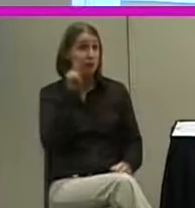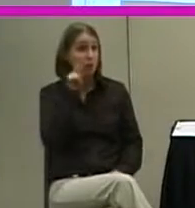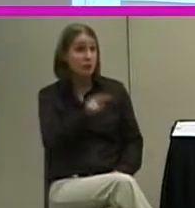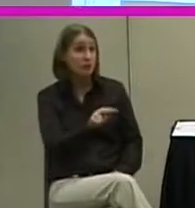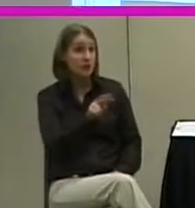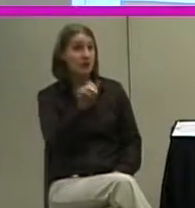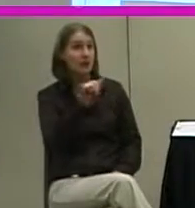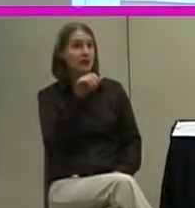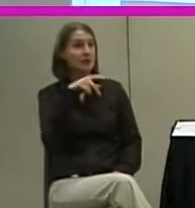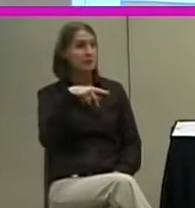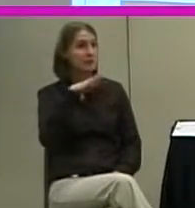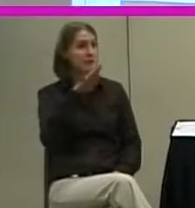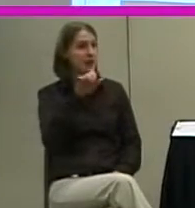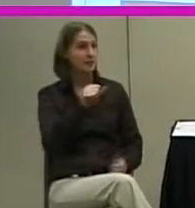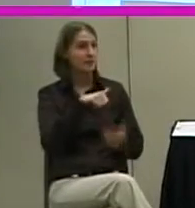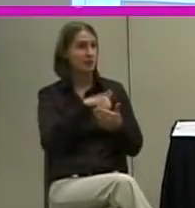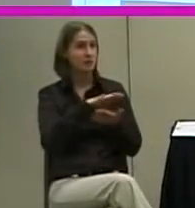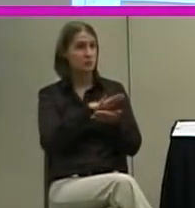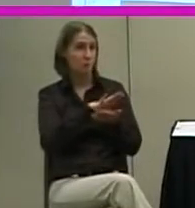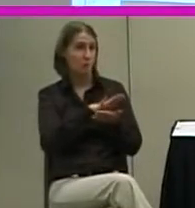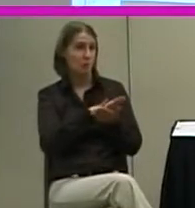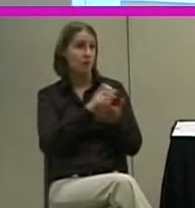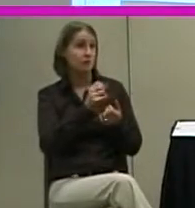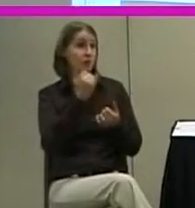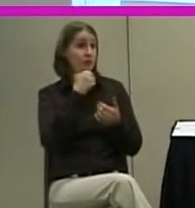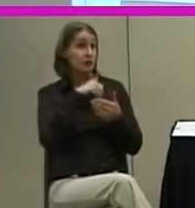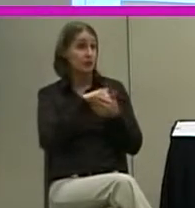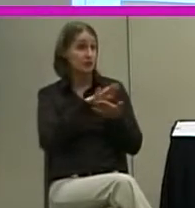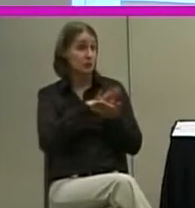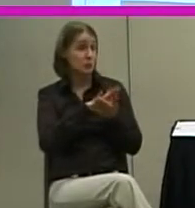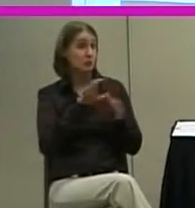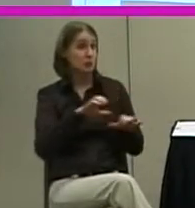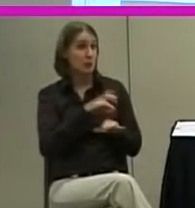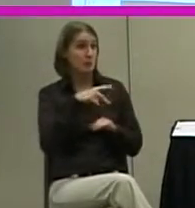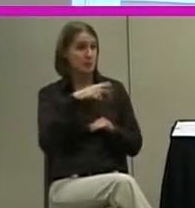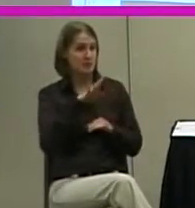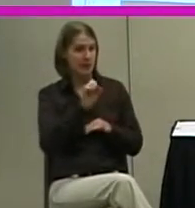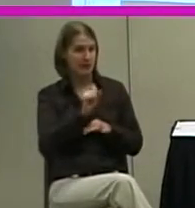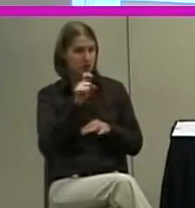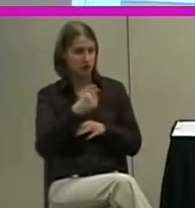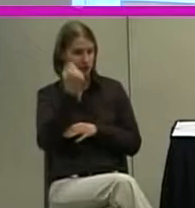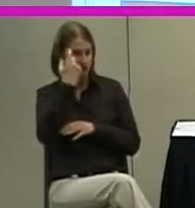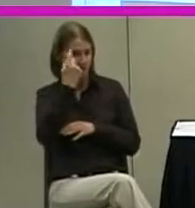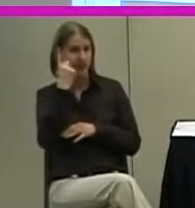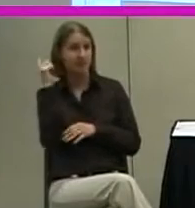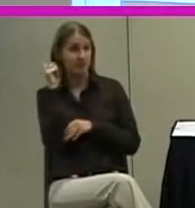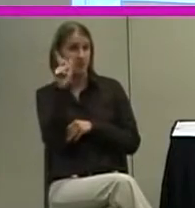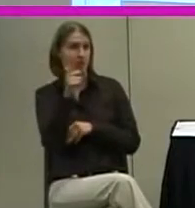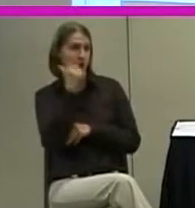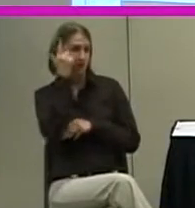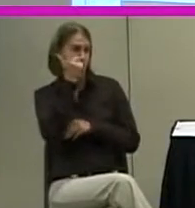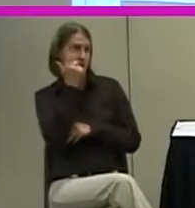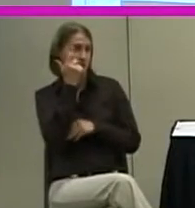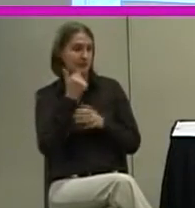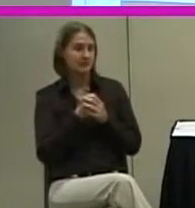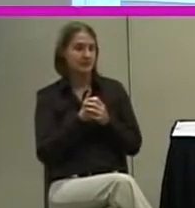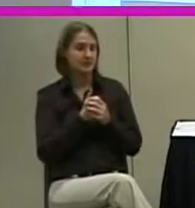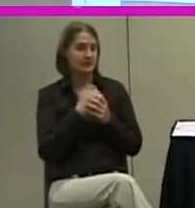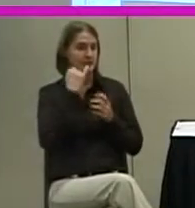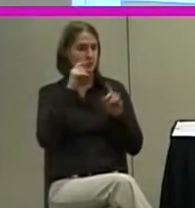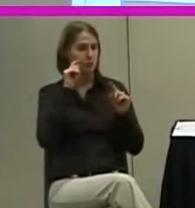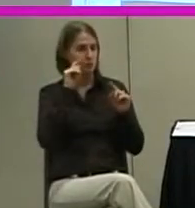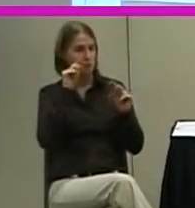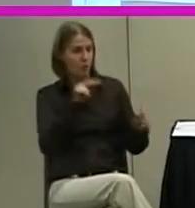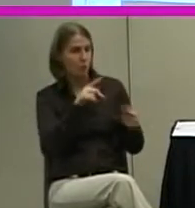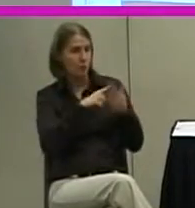like PBS in the school. So if you're in a school that's doing PBS, they should understand this logic. When you go to look at